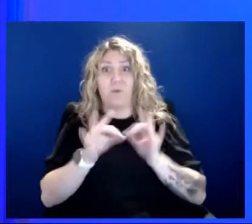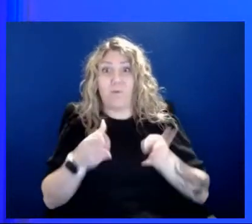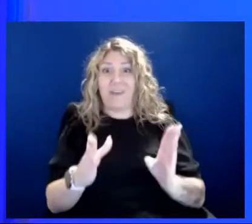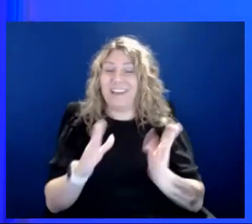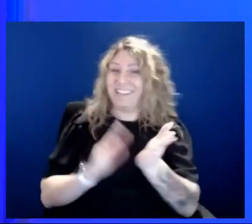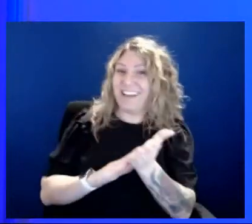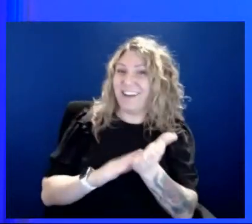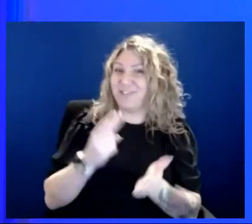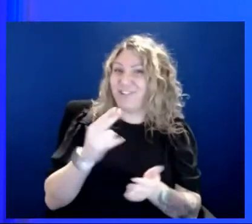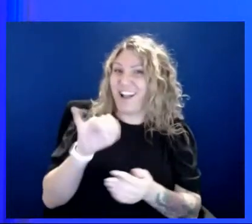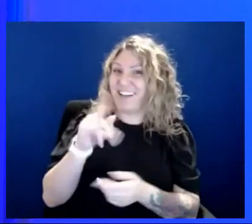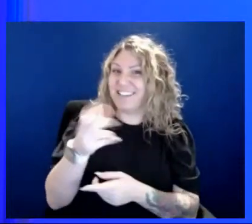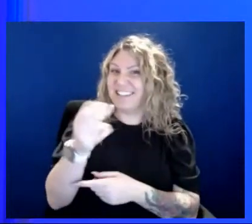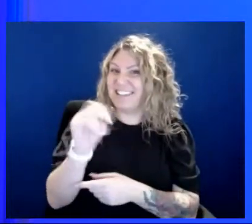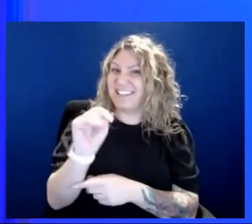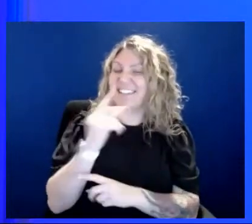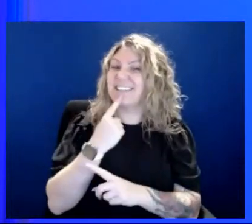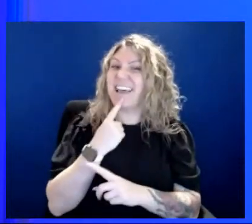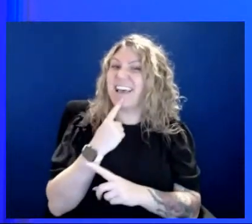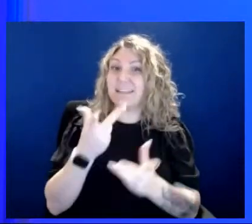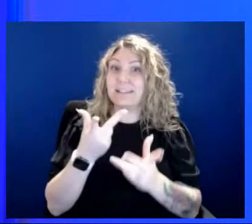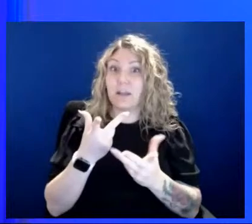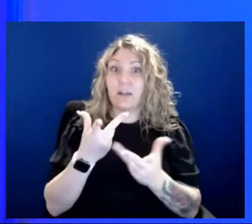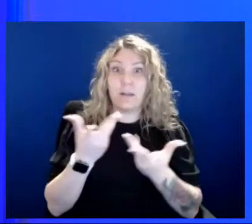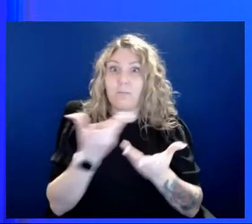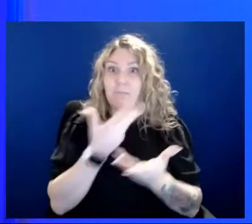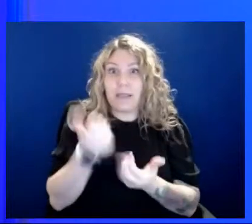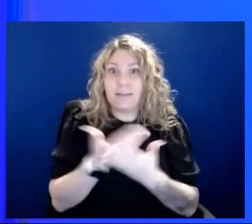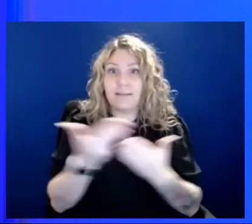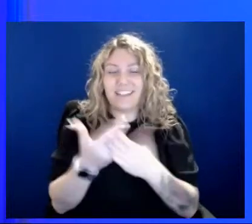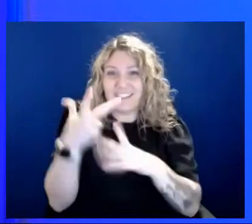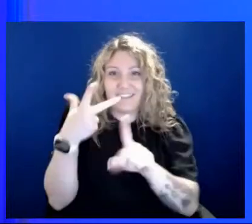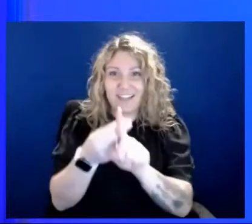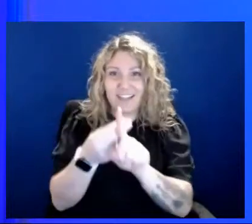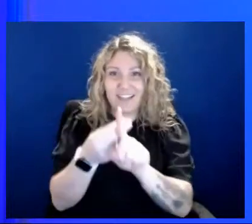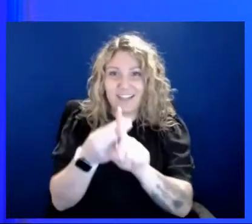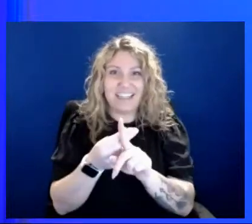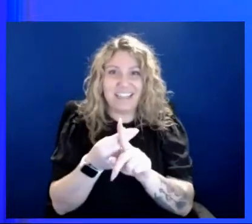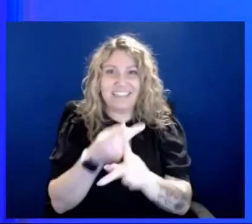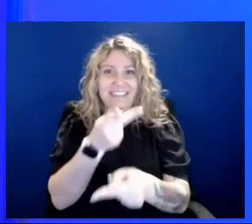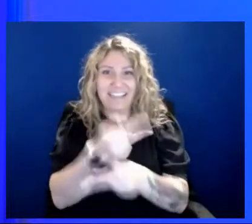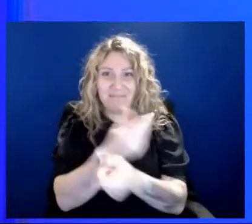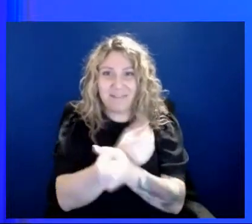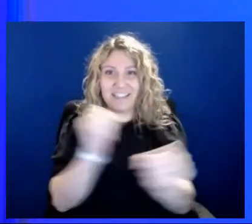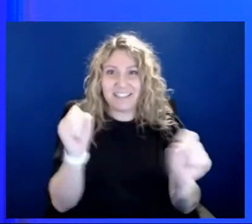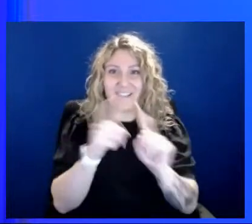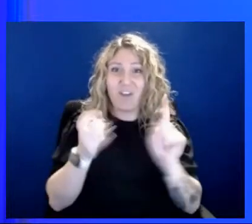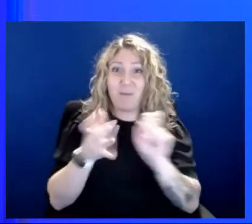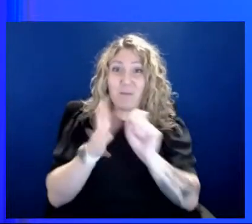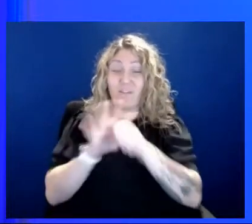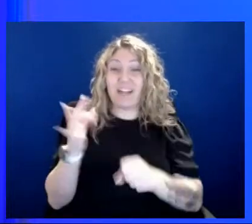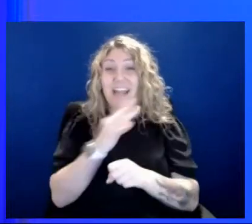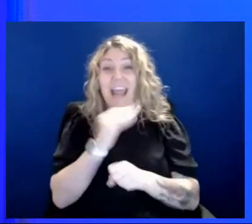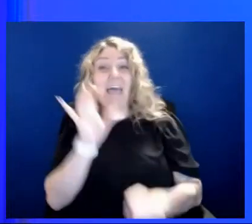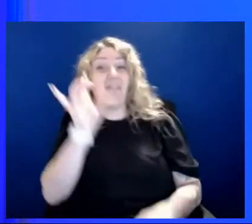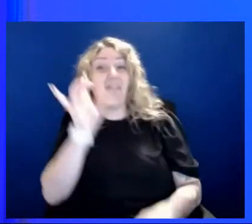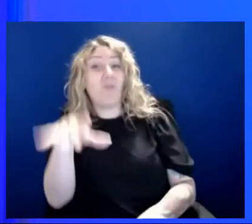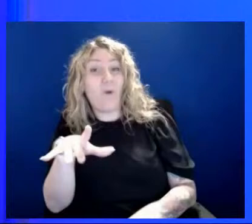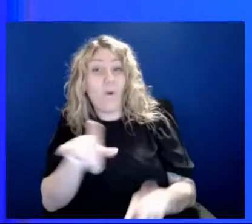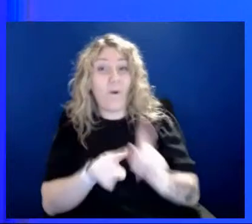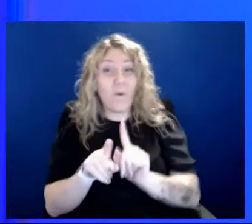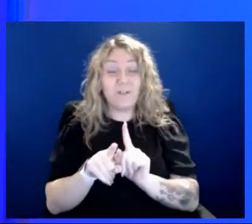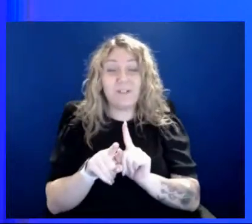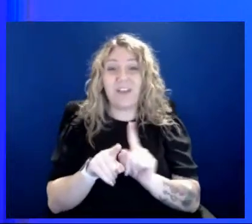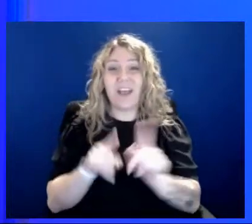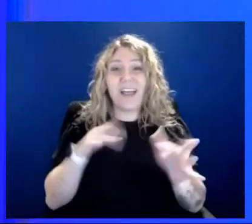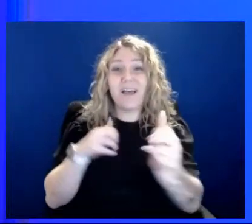time again, our number one tool is vaccination and keeping people safe from COVID-19. And then I would also like to throw in there and getting up to date